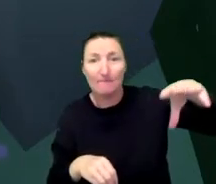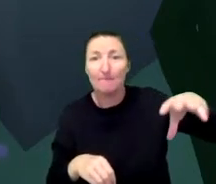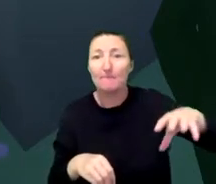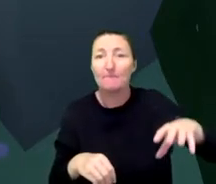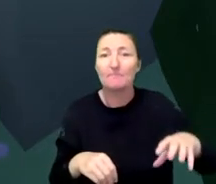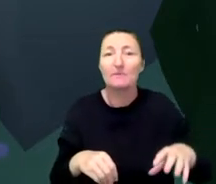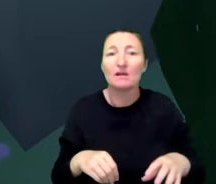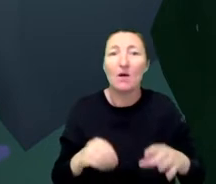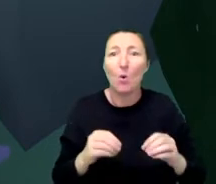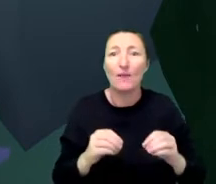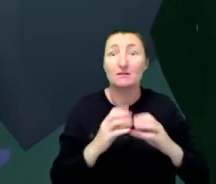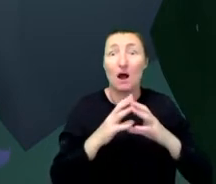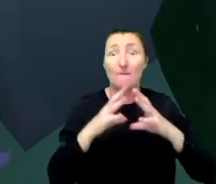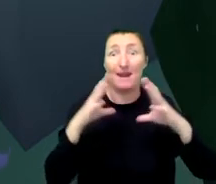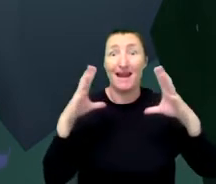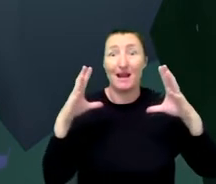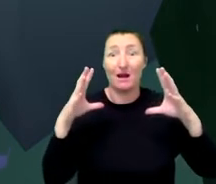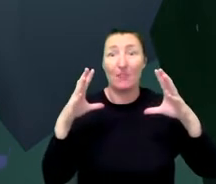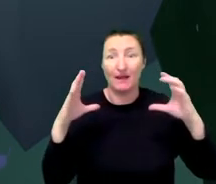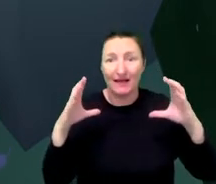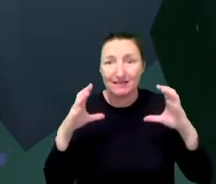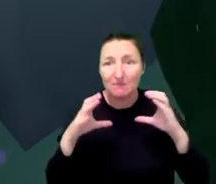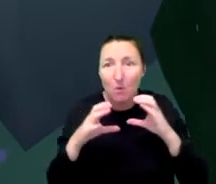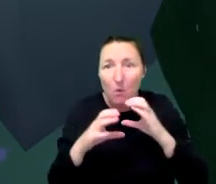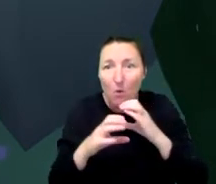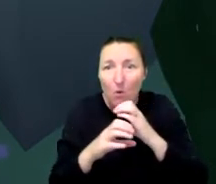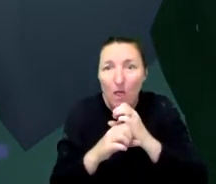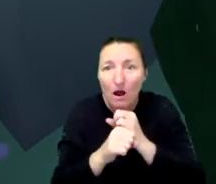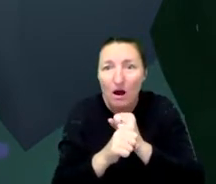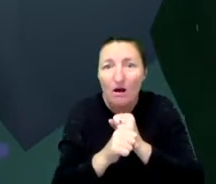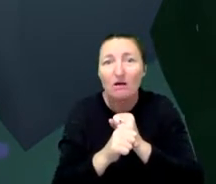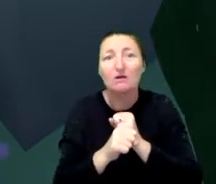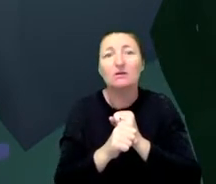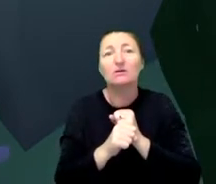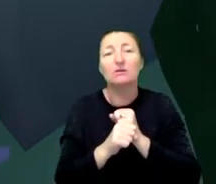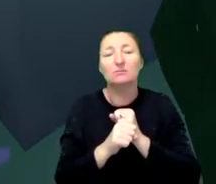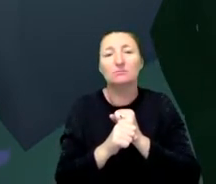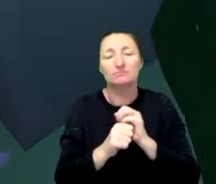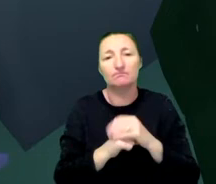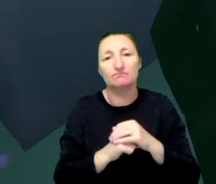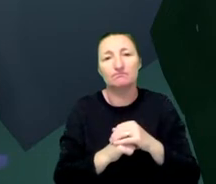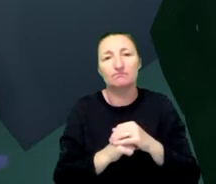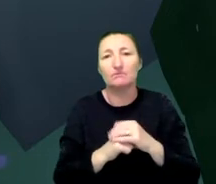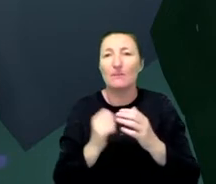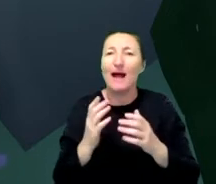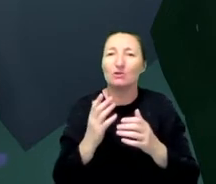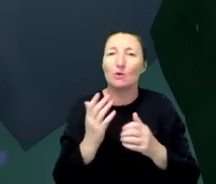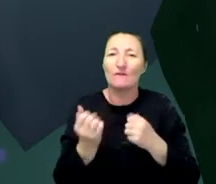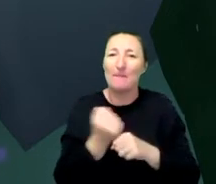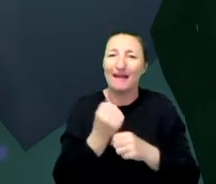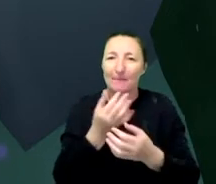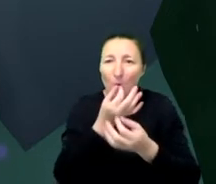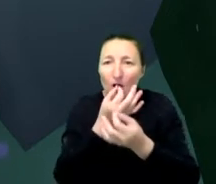start really big in the middle and then get smaller as they kind of move across. Which is that how you make them attracted to different light colors?